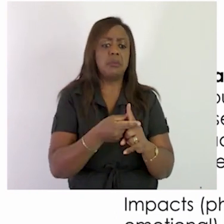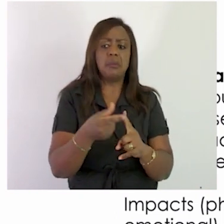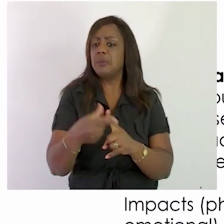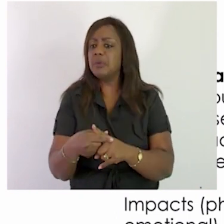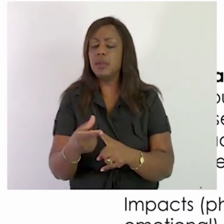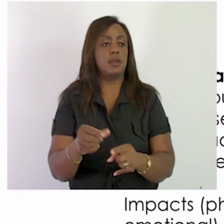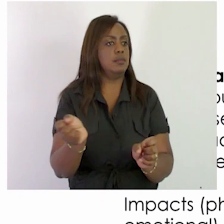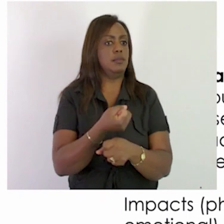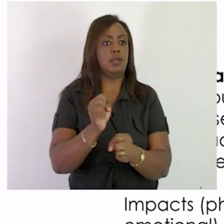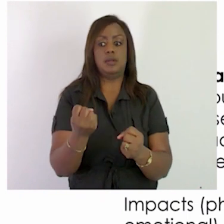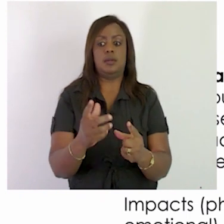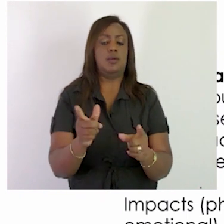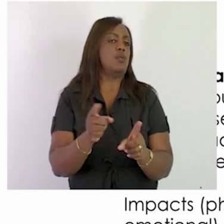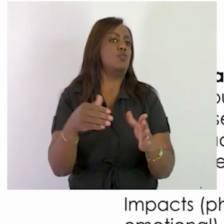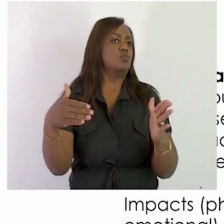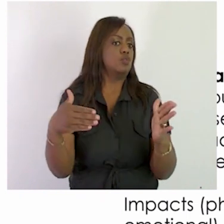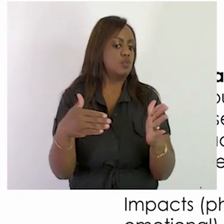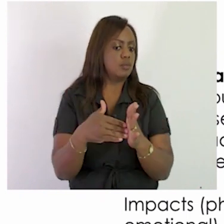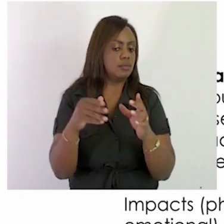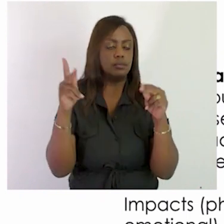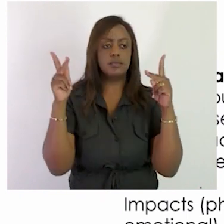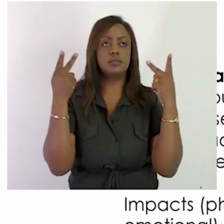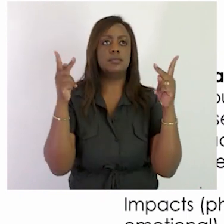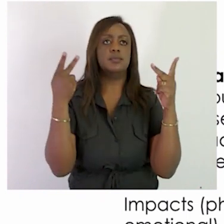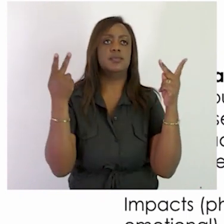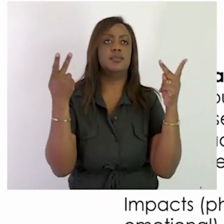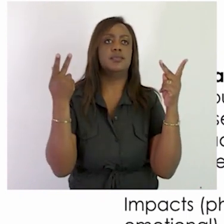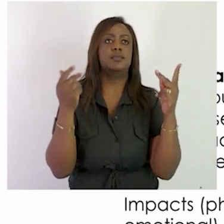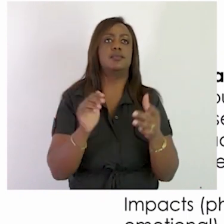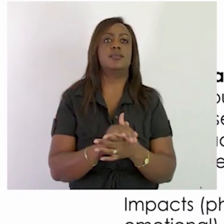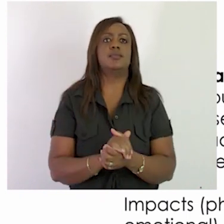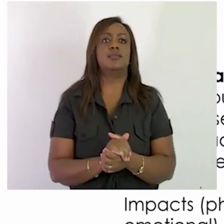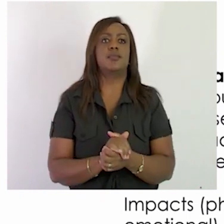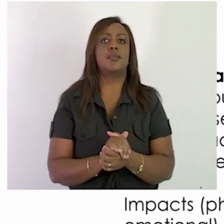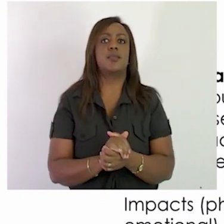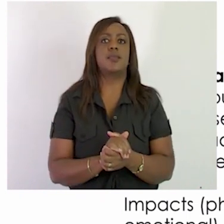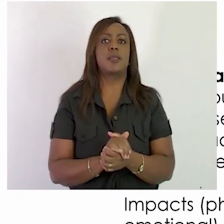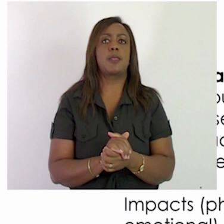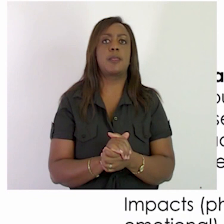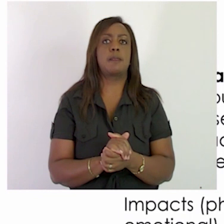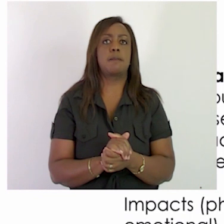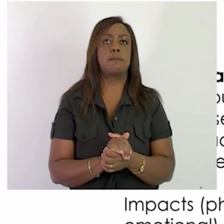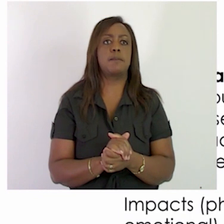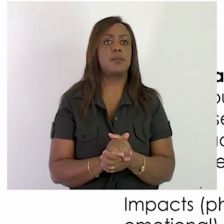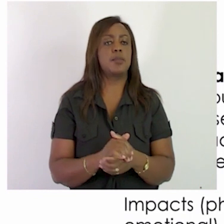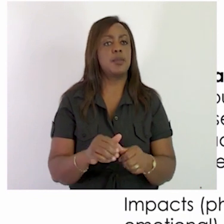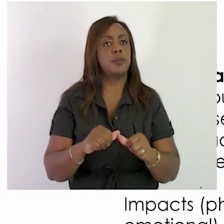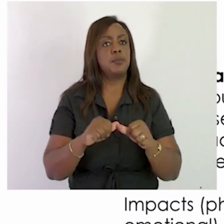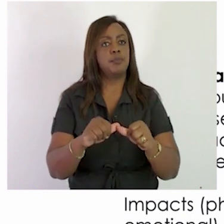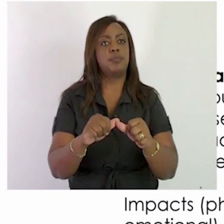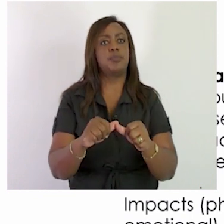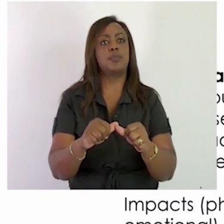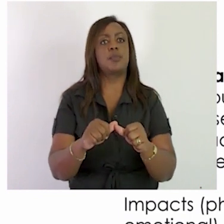condom. At the end of the day, you might just end up having unprotected sexual intercourse, and then that's really, really risky. Let's move on to the